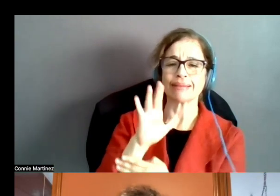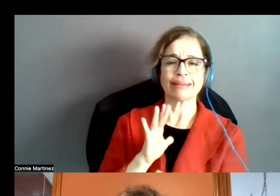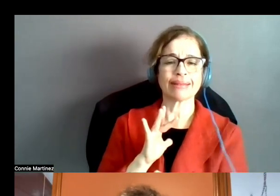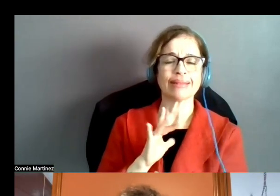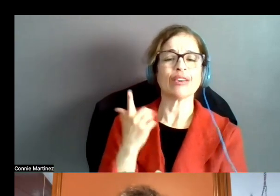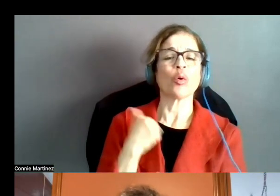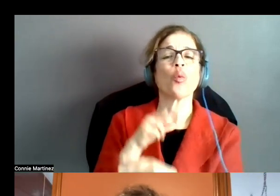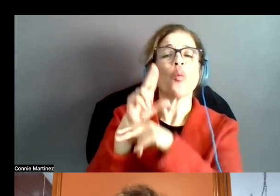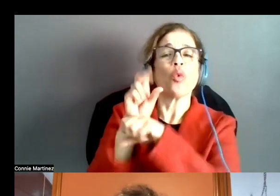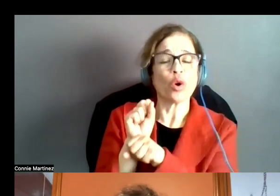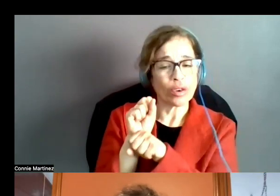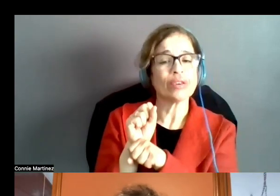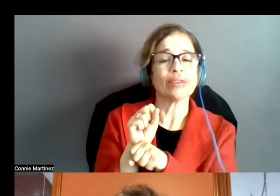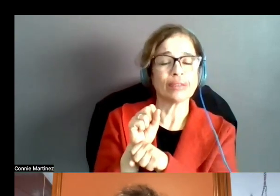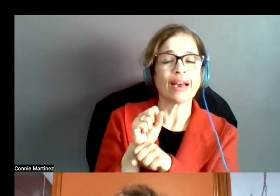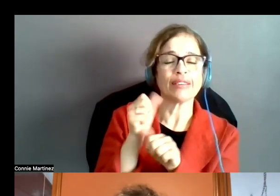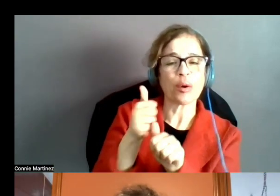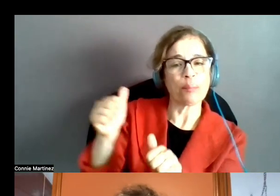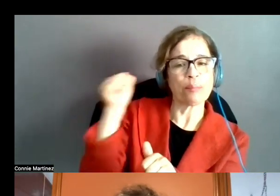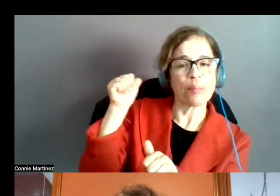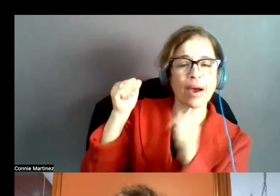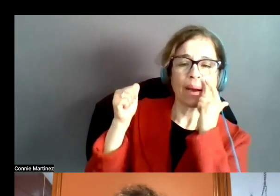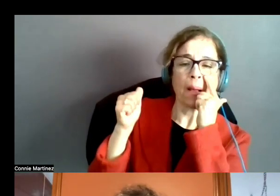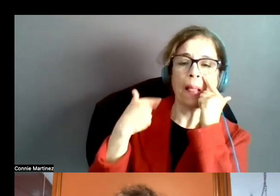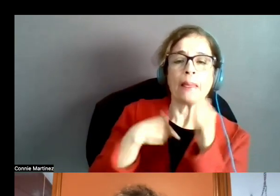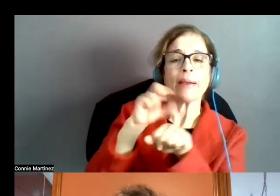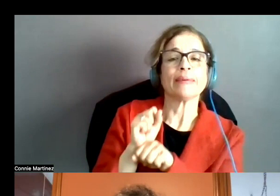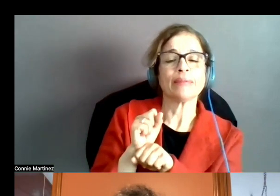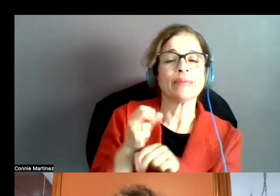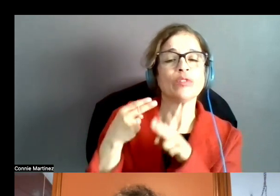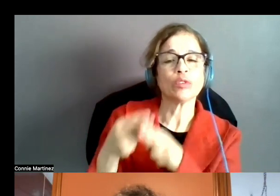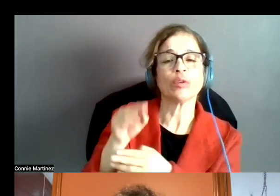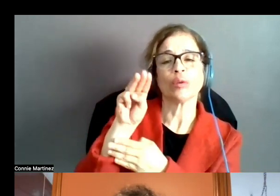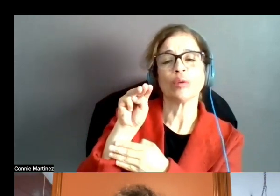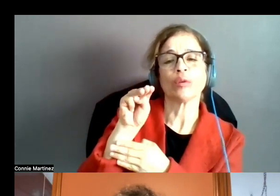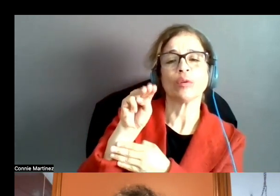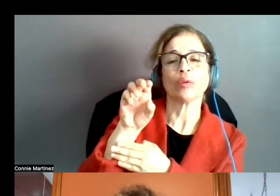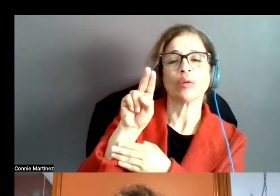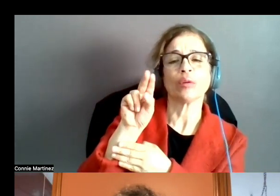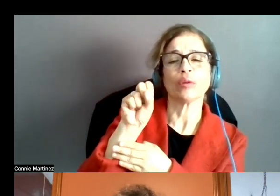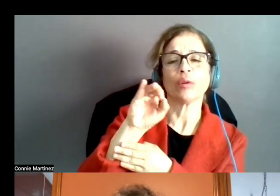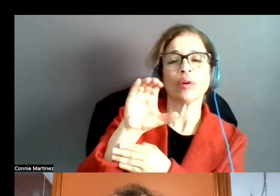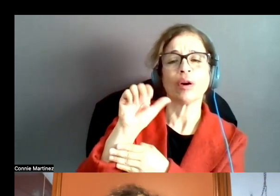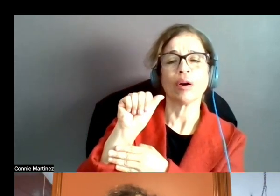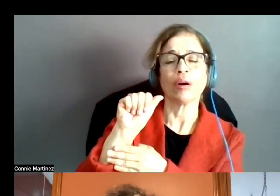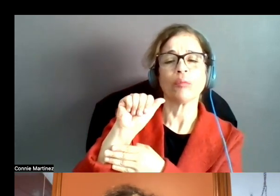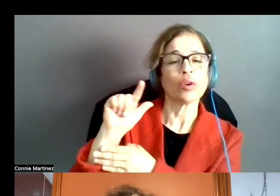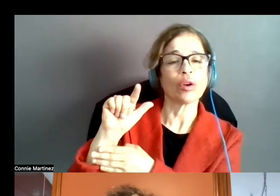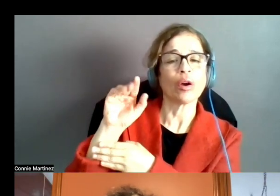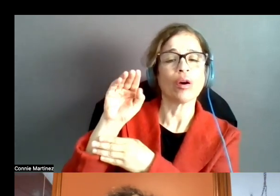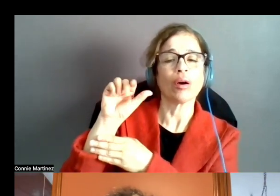we are using as the backbone. I guess we're using something that is called the music of Blocus Afro,